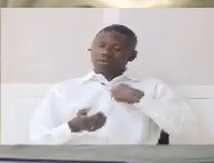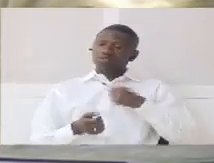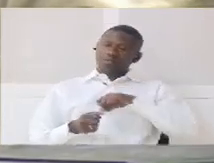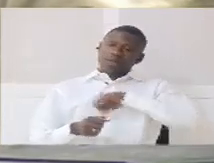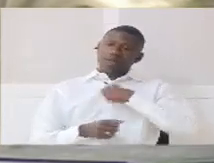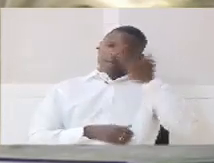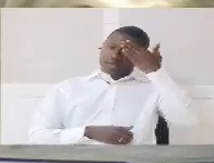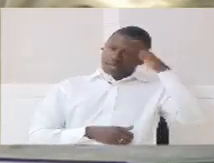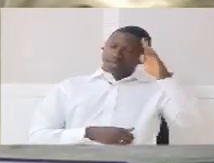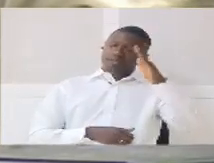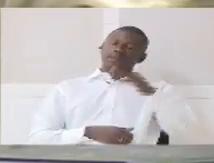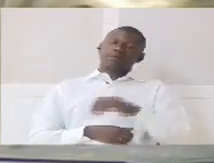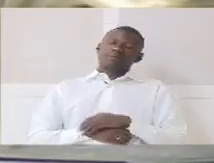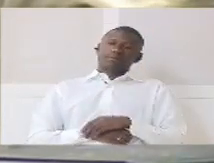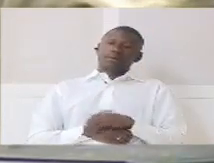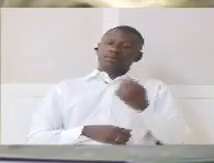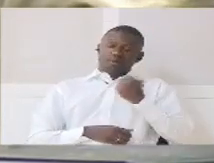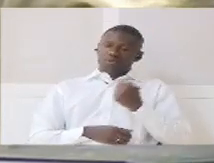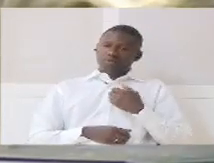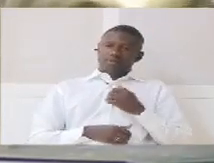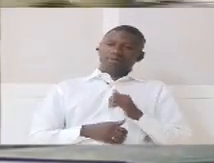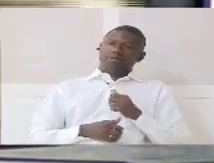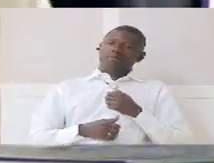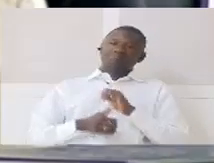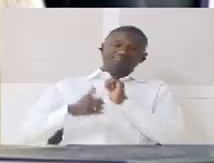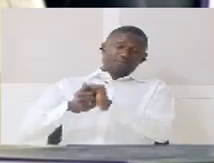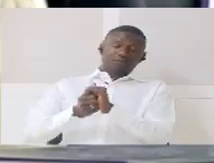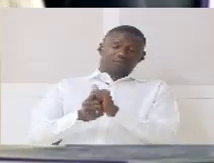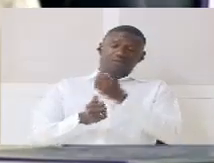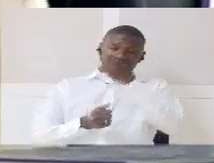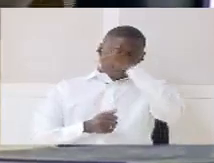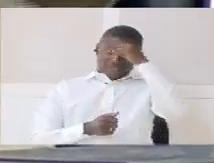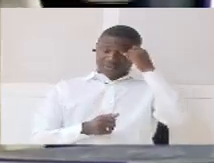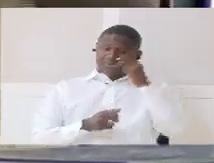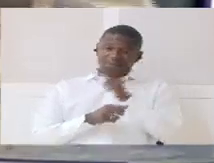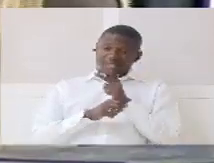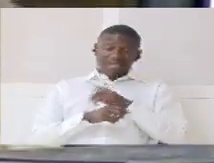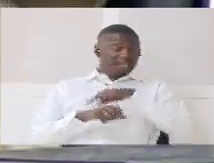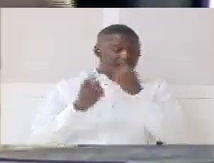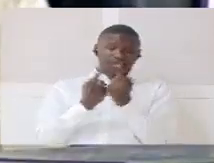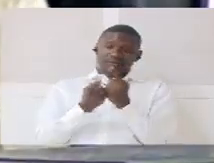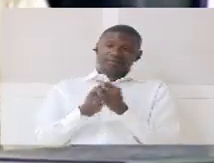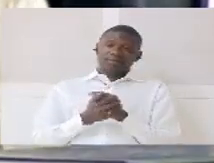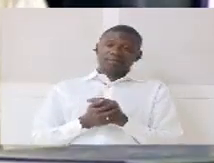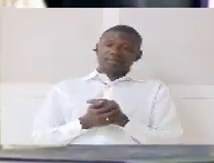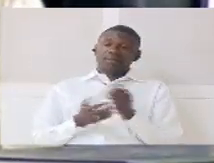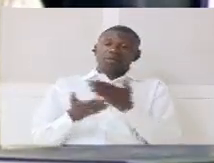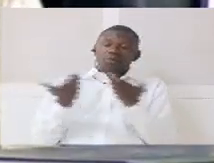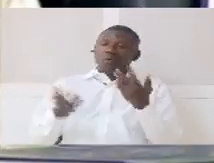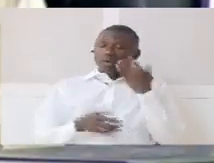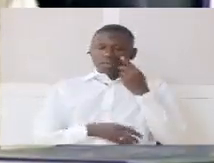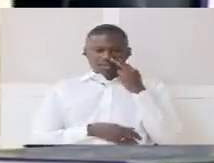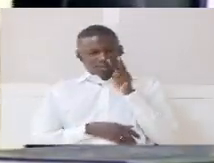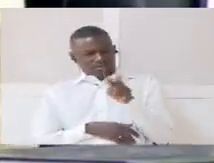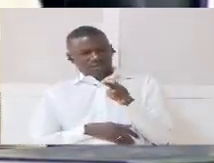be candid. I put service in front of everything. Wala dinna. That is why. Nga boys will be ke dun service okono. When I see boys